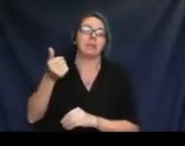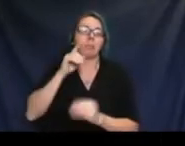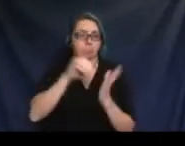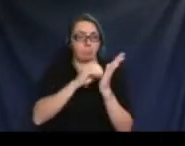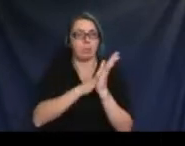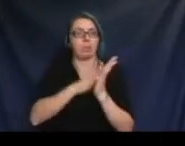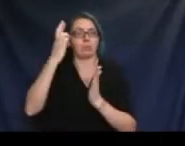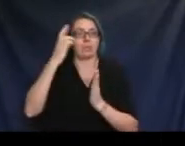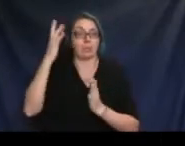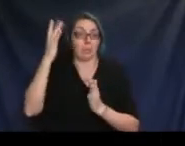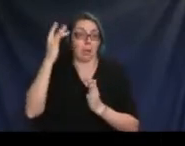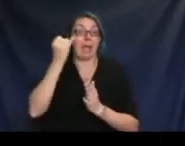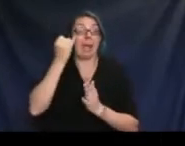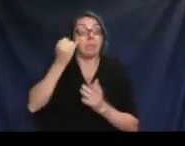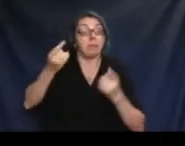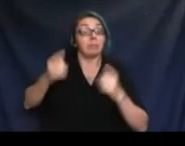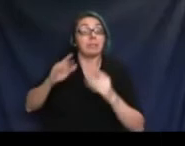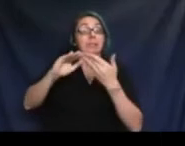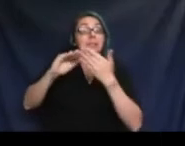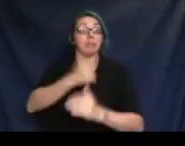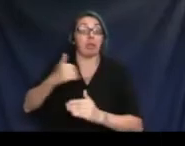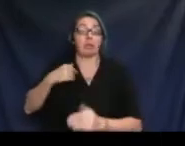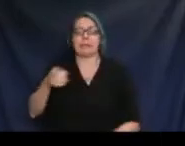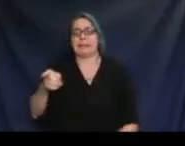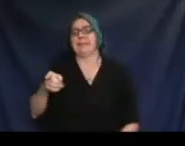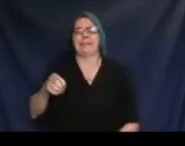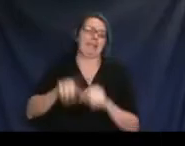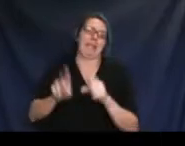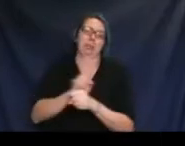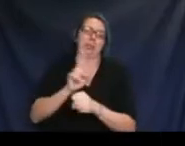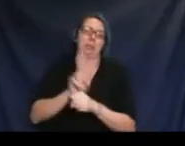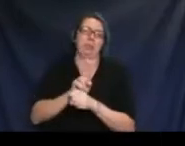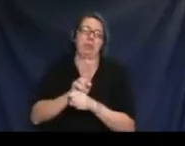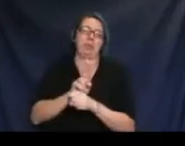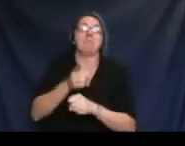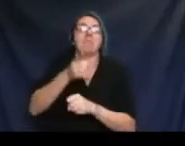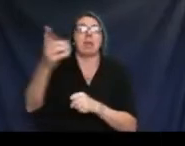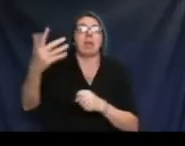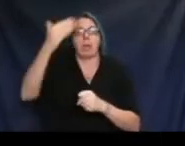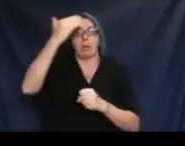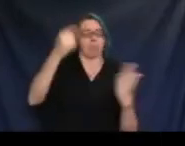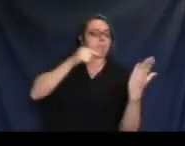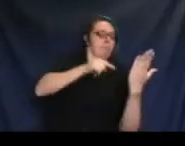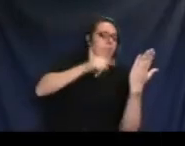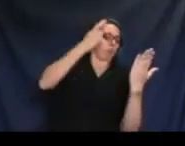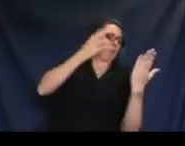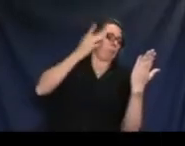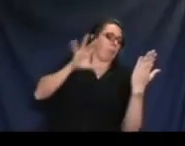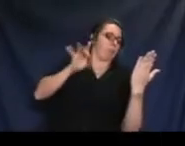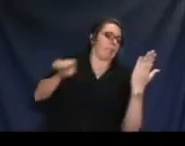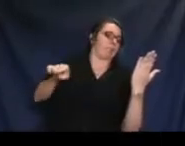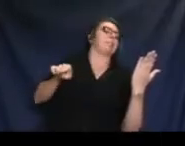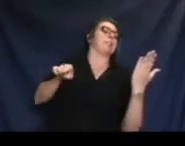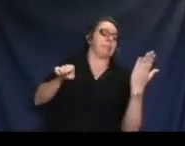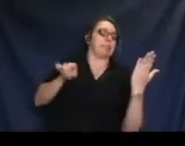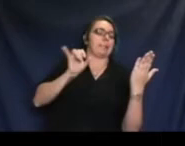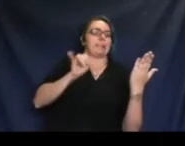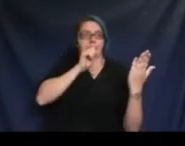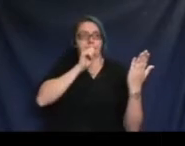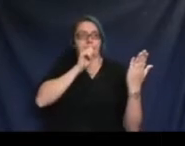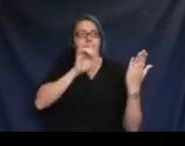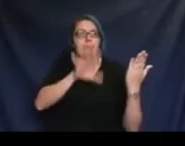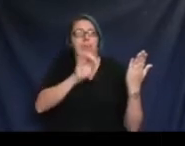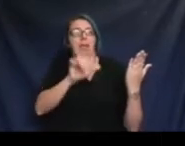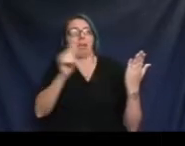It's also important to consider that there are lots of the definitions publicly accessible that could be also